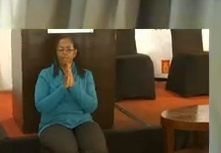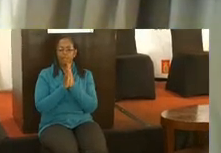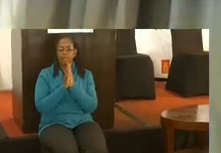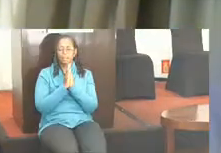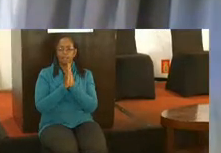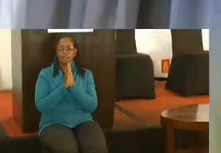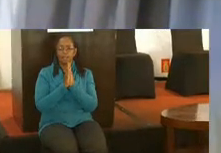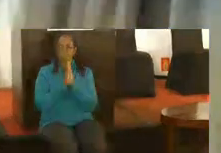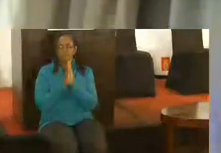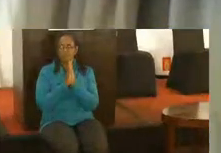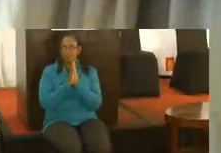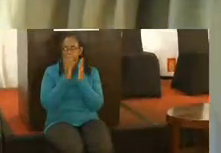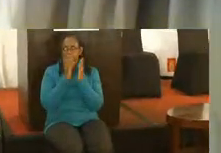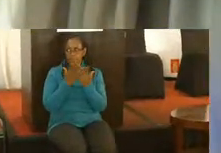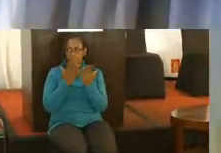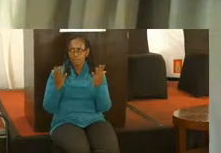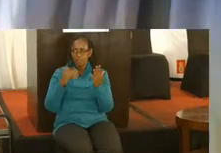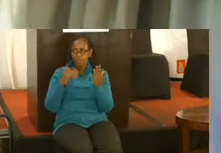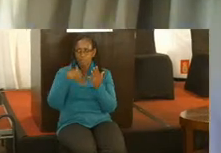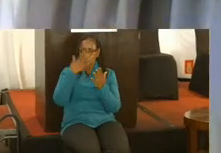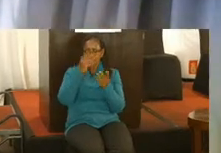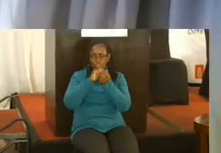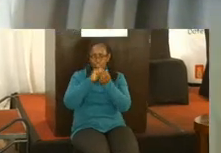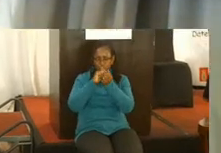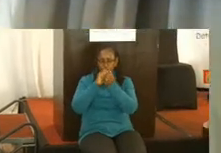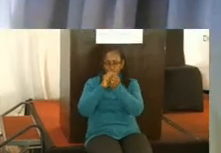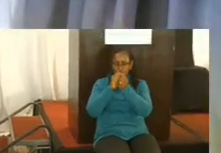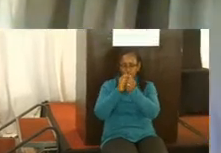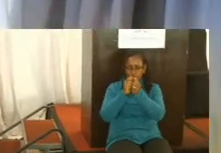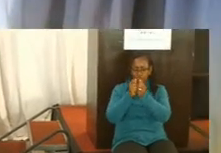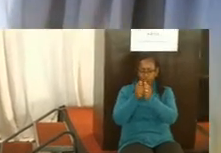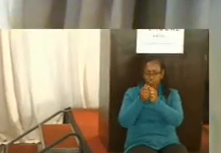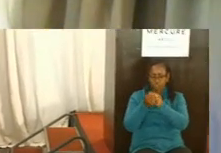praying things will change